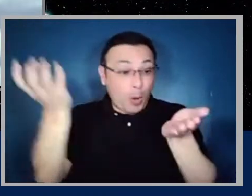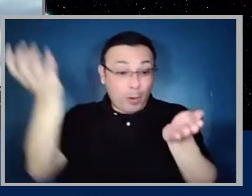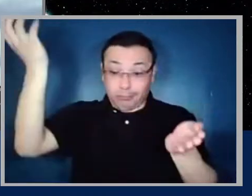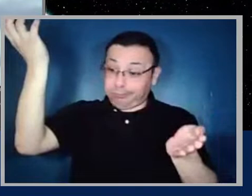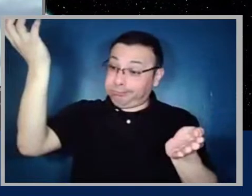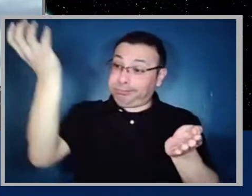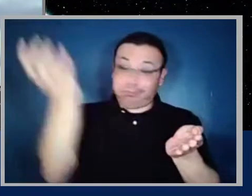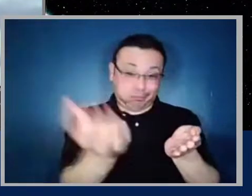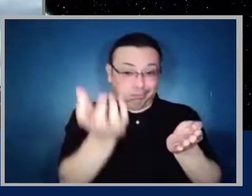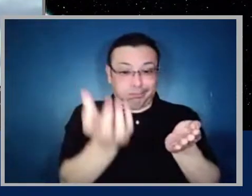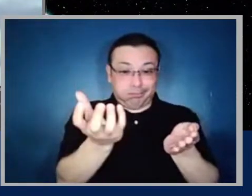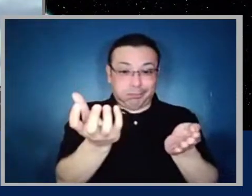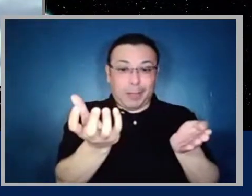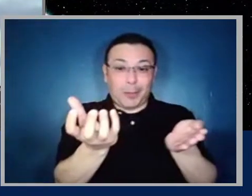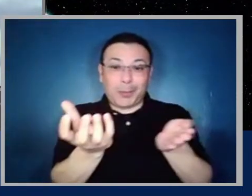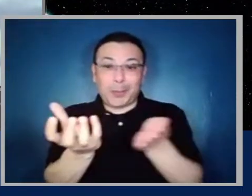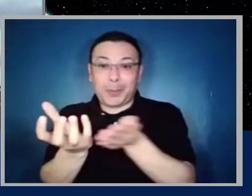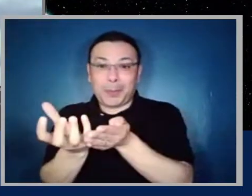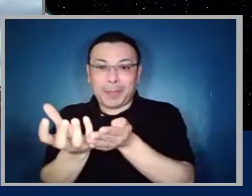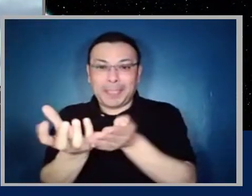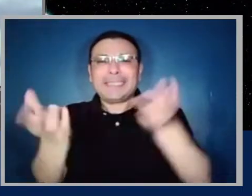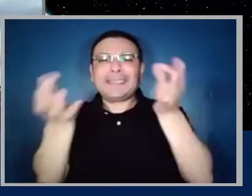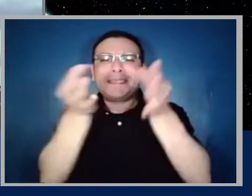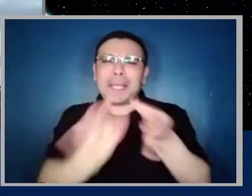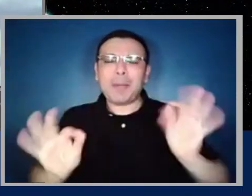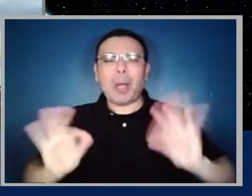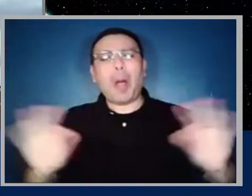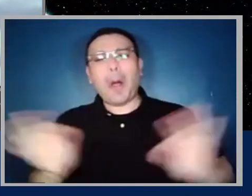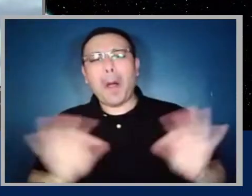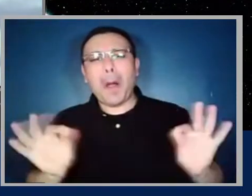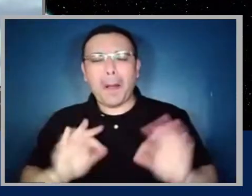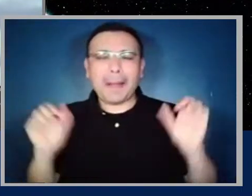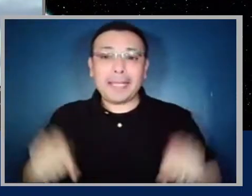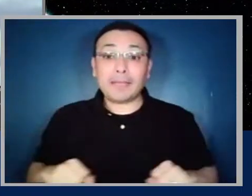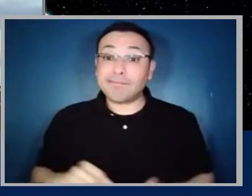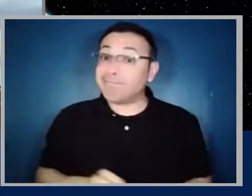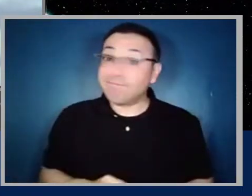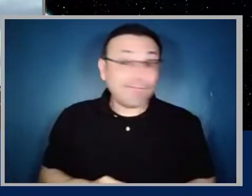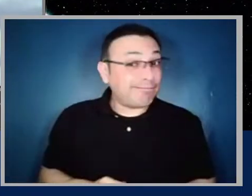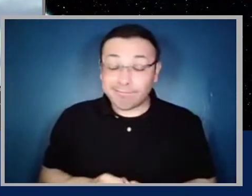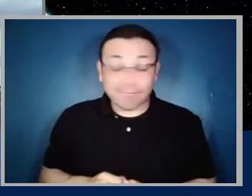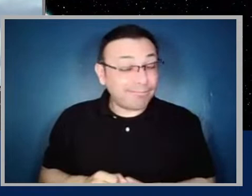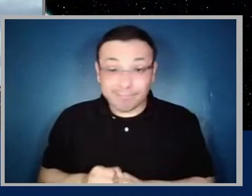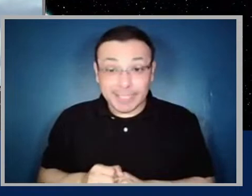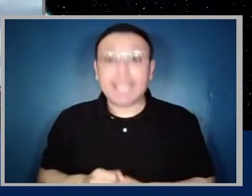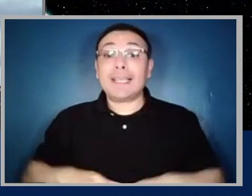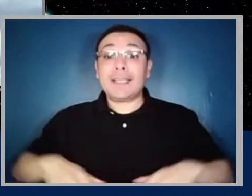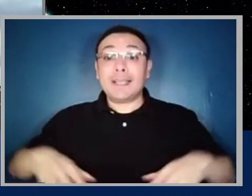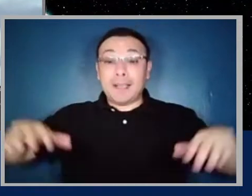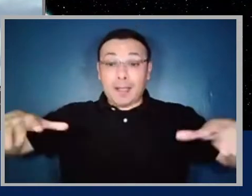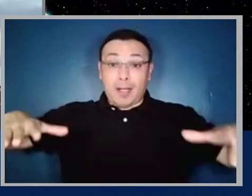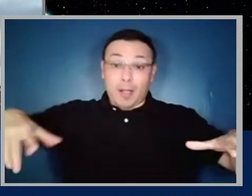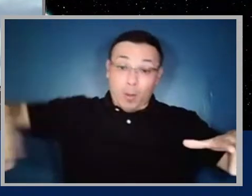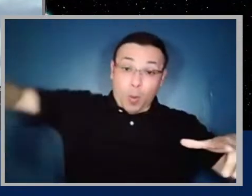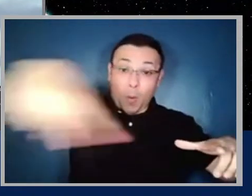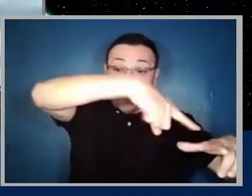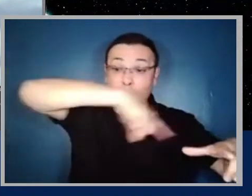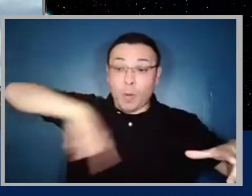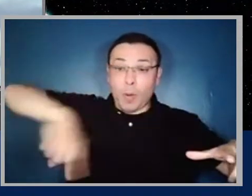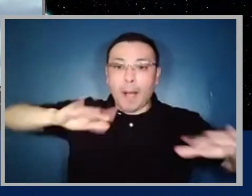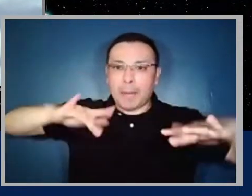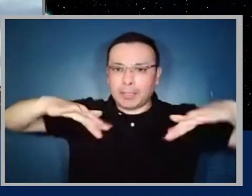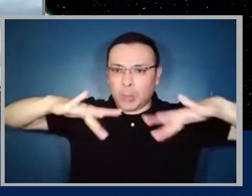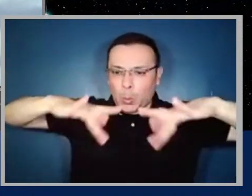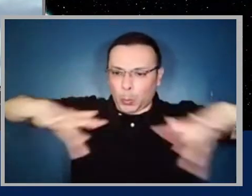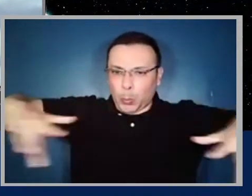boat, and then you just crawl up a ladder or whatever. Like, that's not how it works. You have the clearance zone because of all the little pieces that are sort of coming down, and then